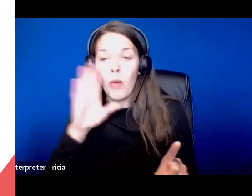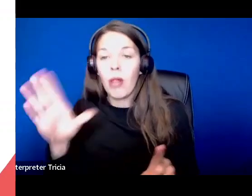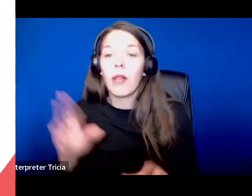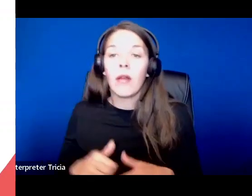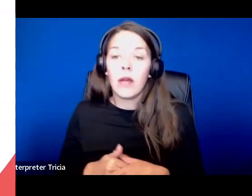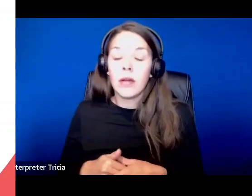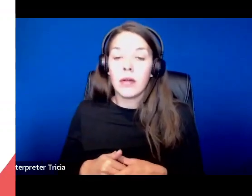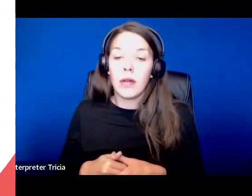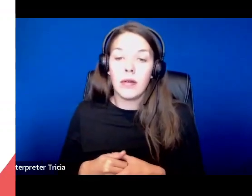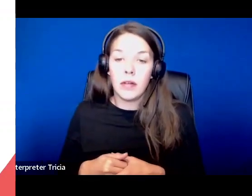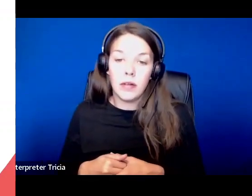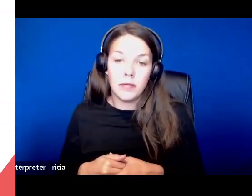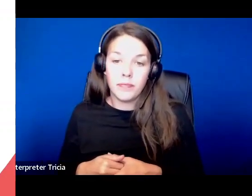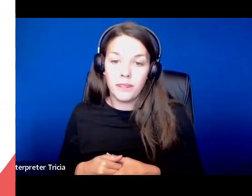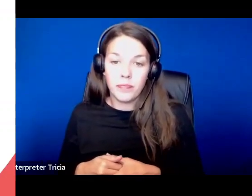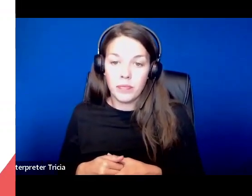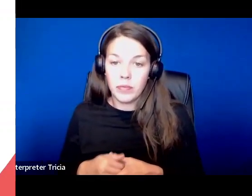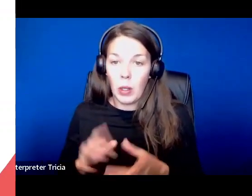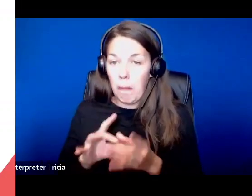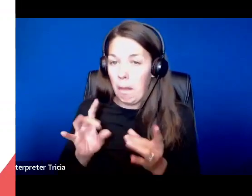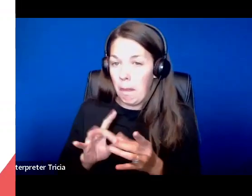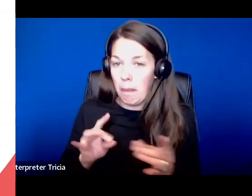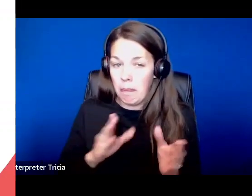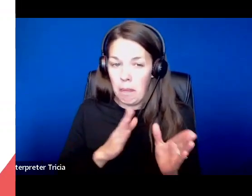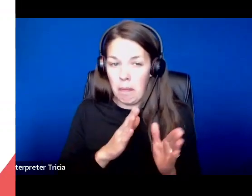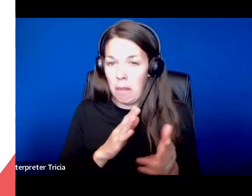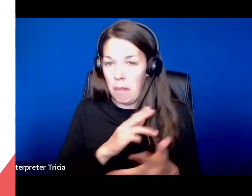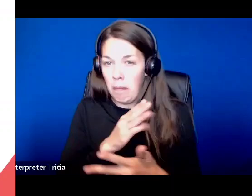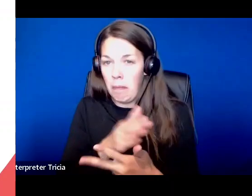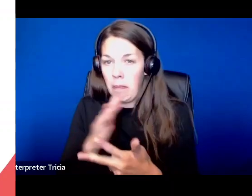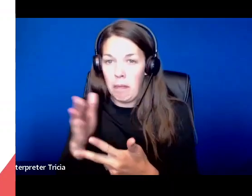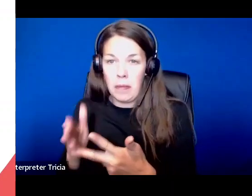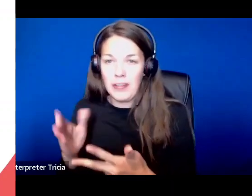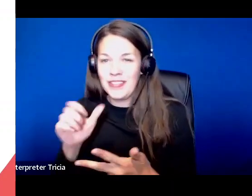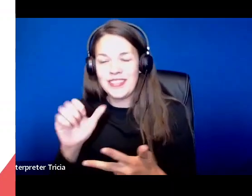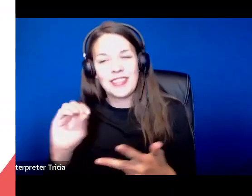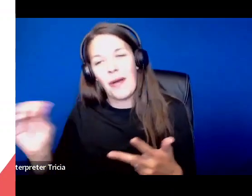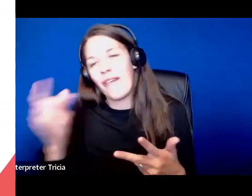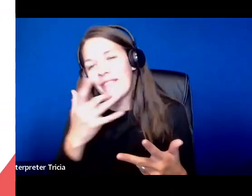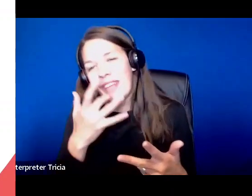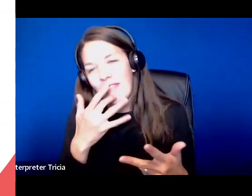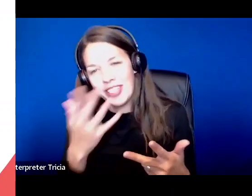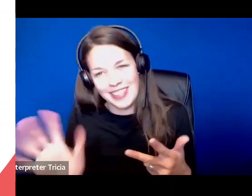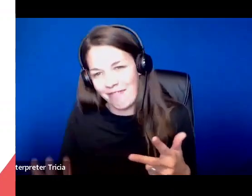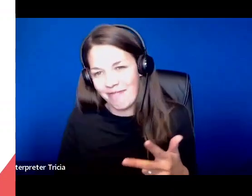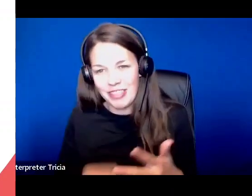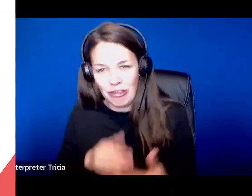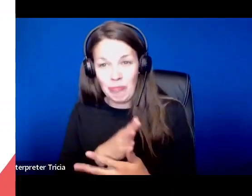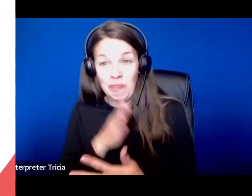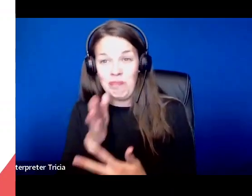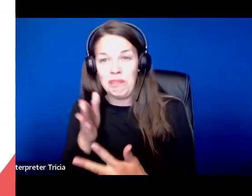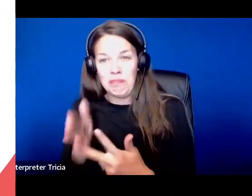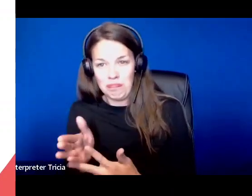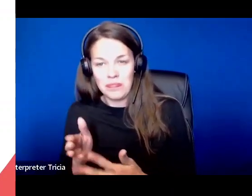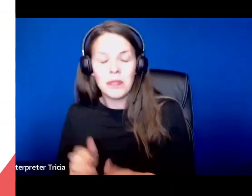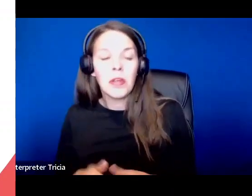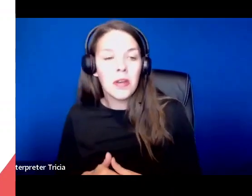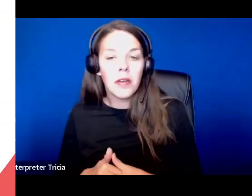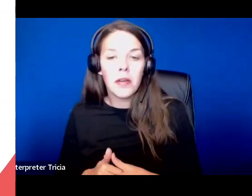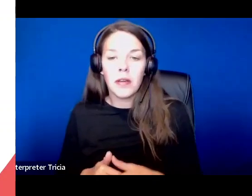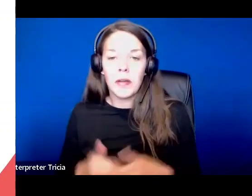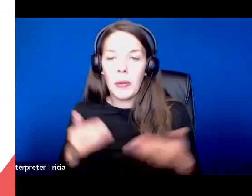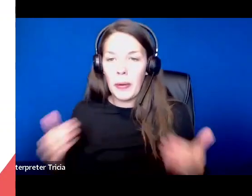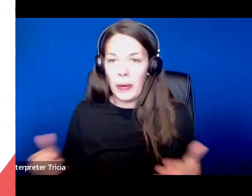you can jump in. I'm just going to take it in the order as presented, no favoritism here, and we can just go ahead and